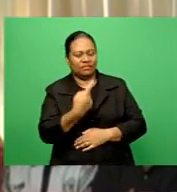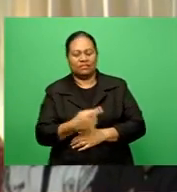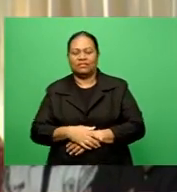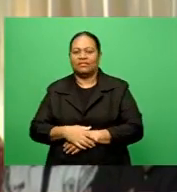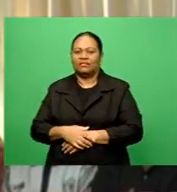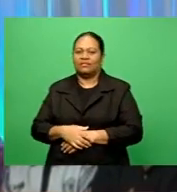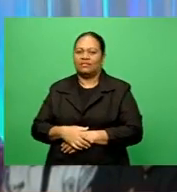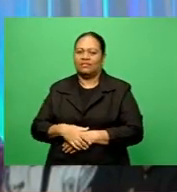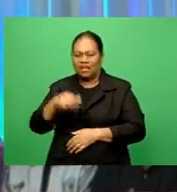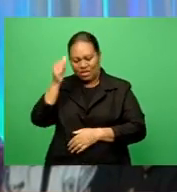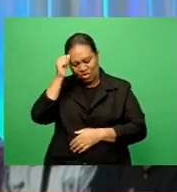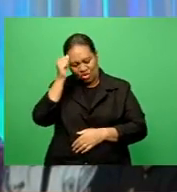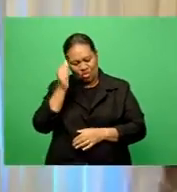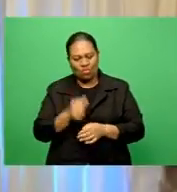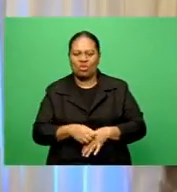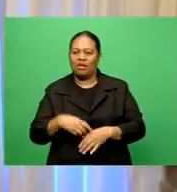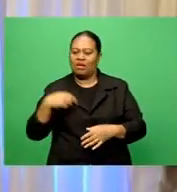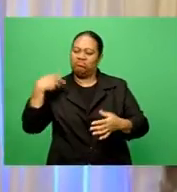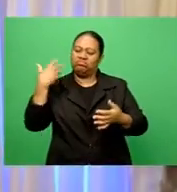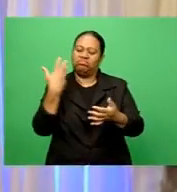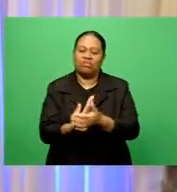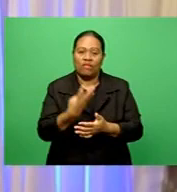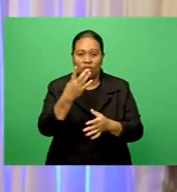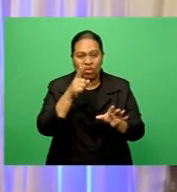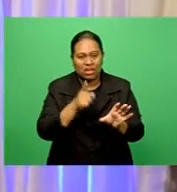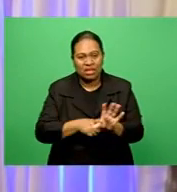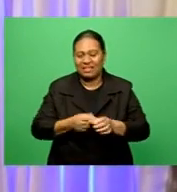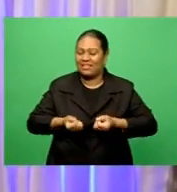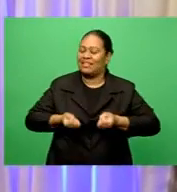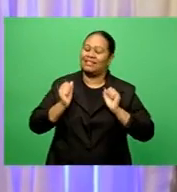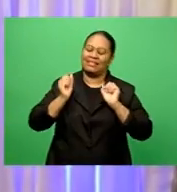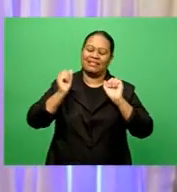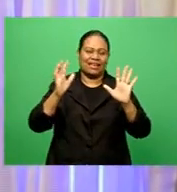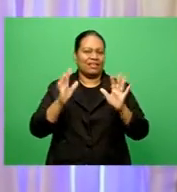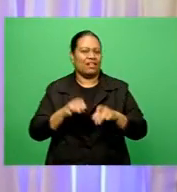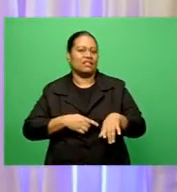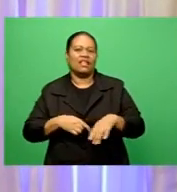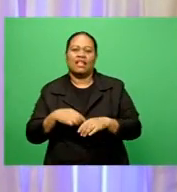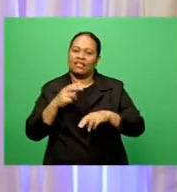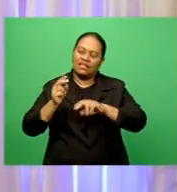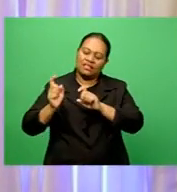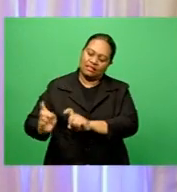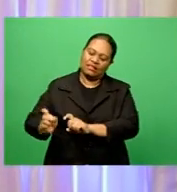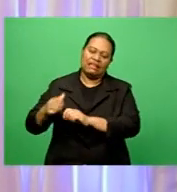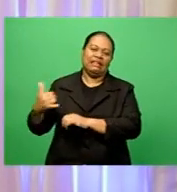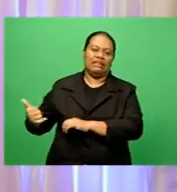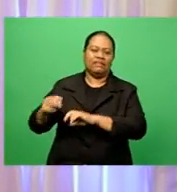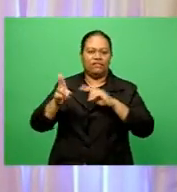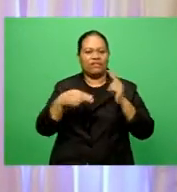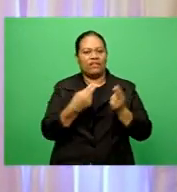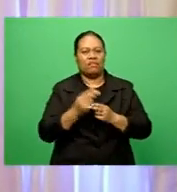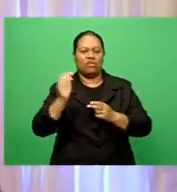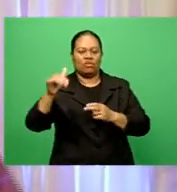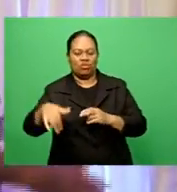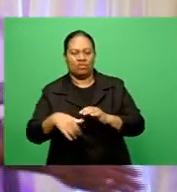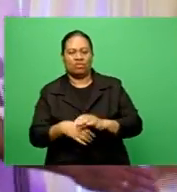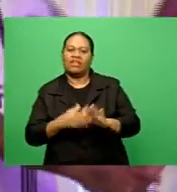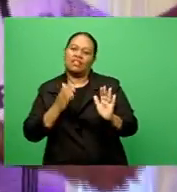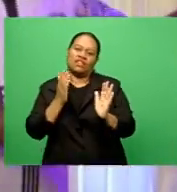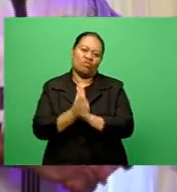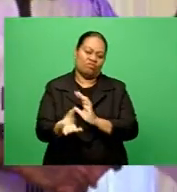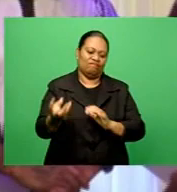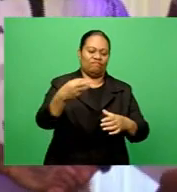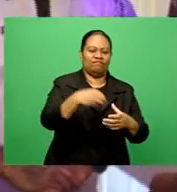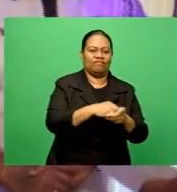through a lot for the past 4 years, having to sacrifice, leaving their families back at home, and be part of the team.